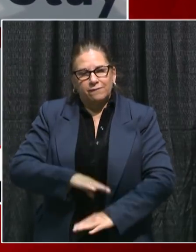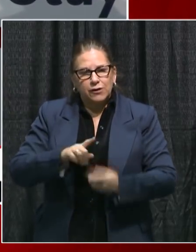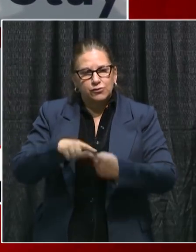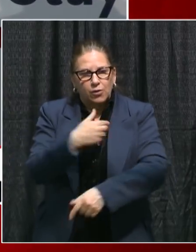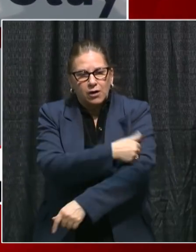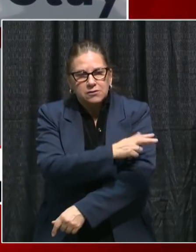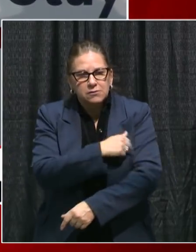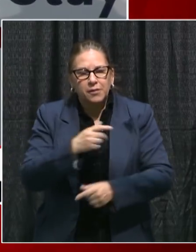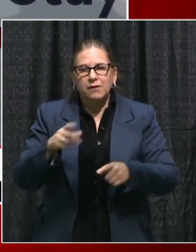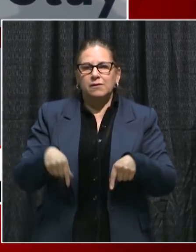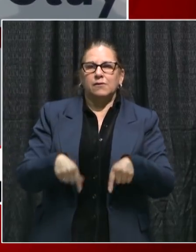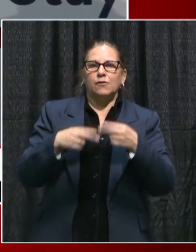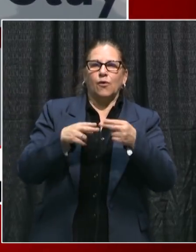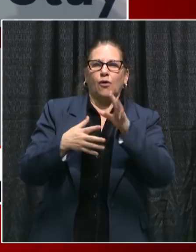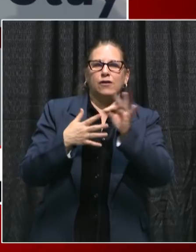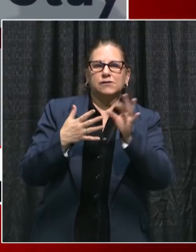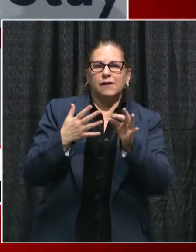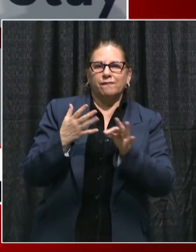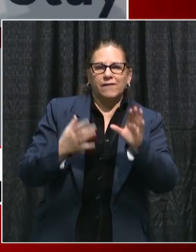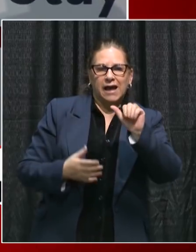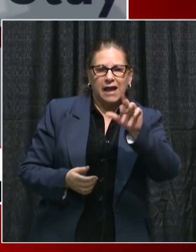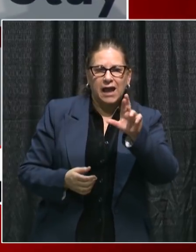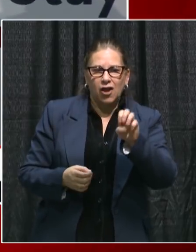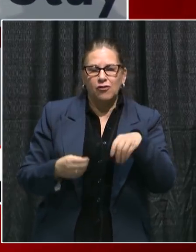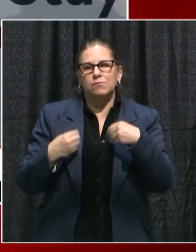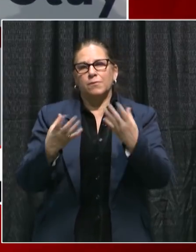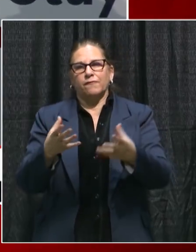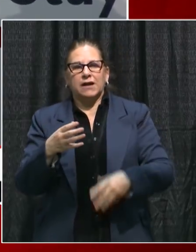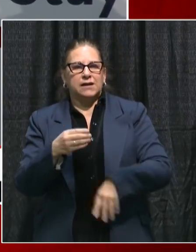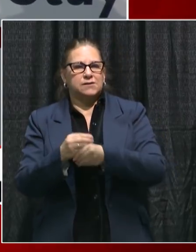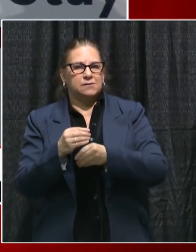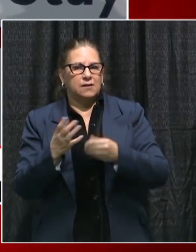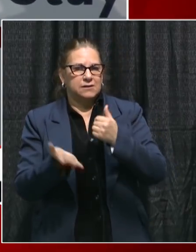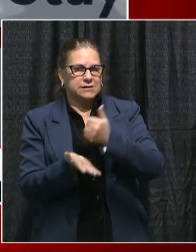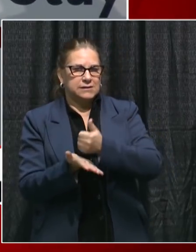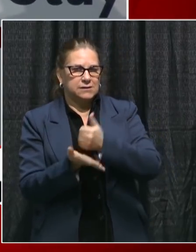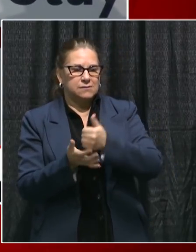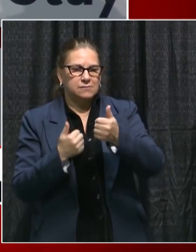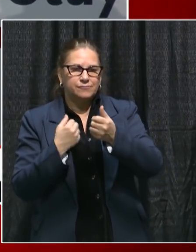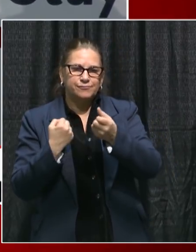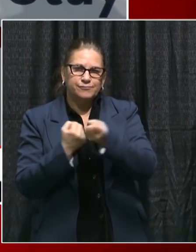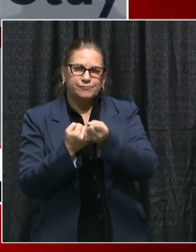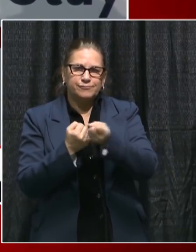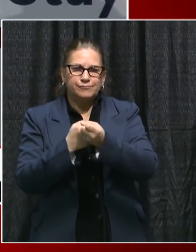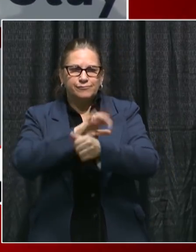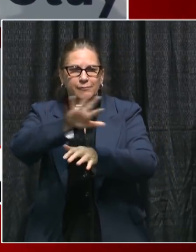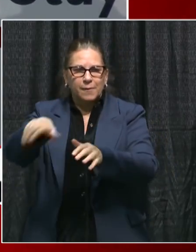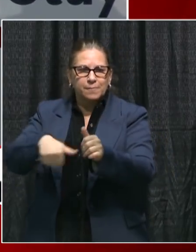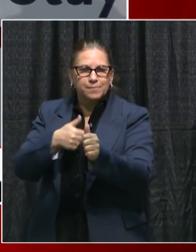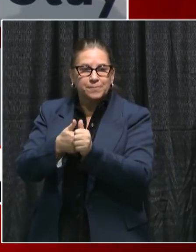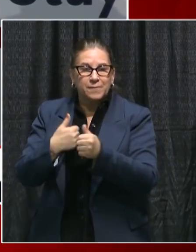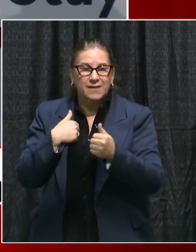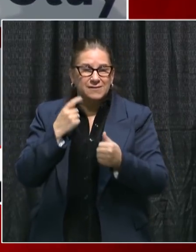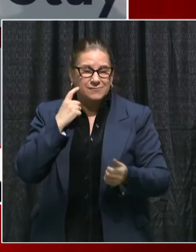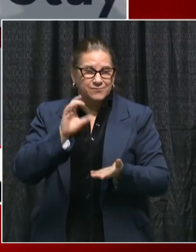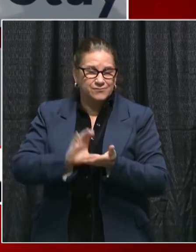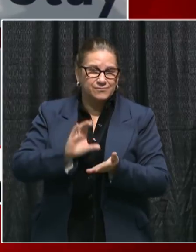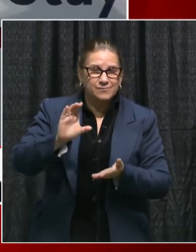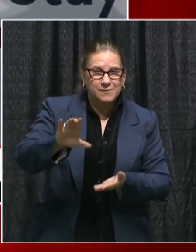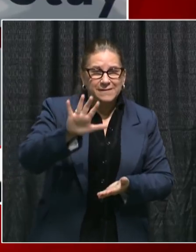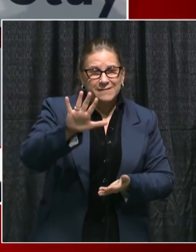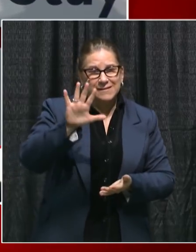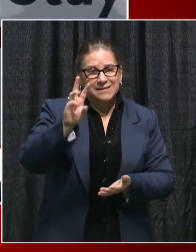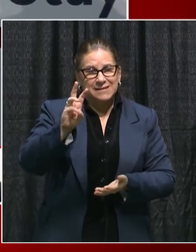additional assistance. To date, FEMA has obligated $56 million for the Army Corps assessment and construction of a medical surge